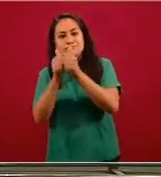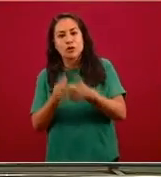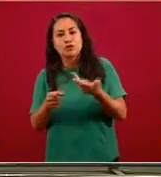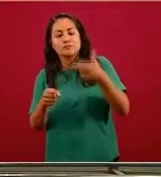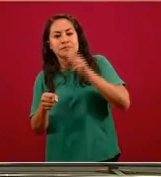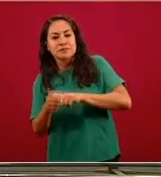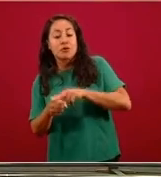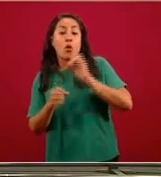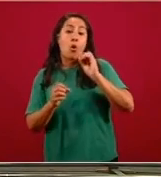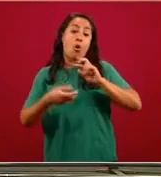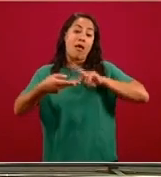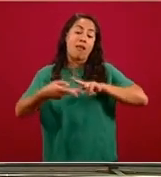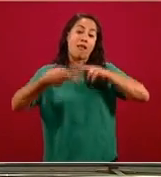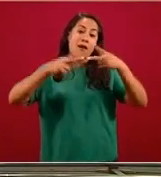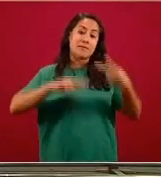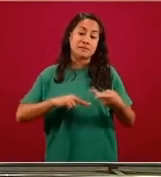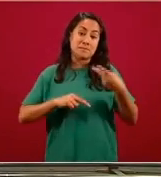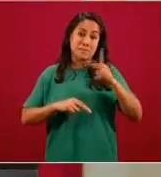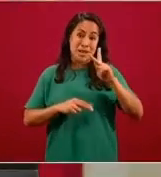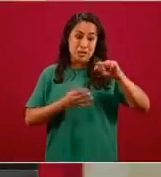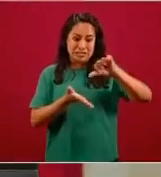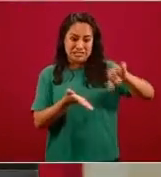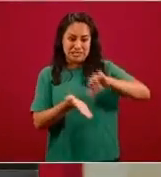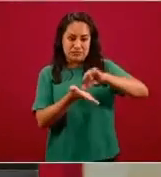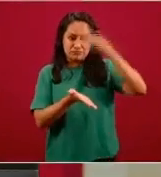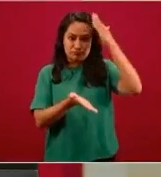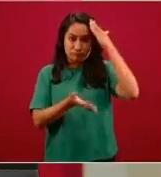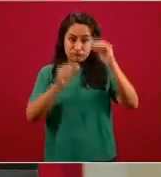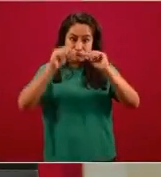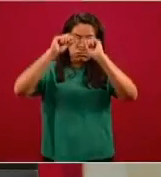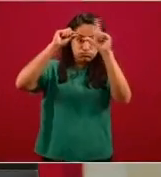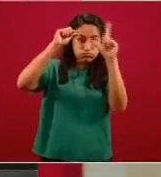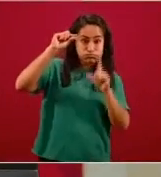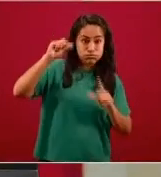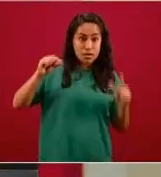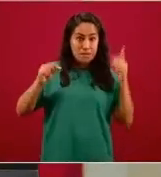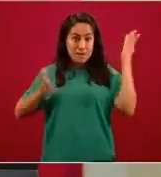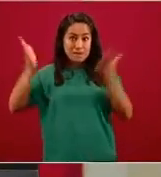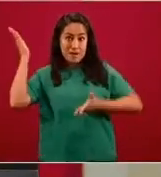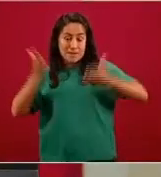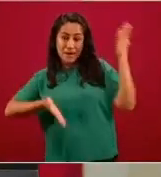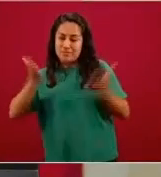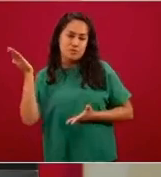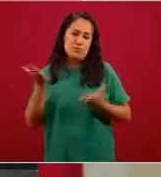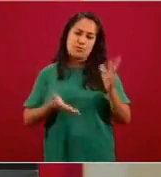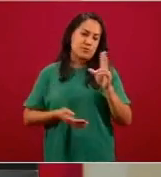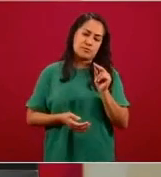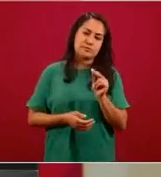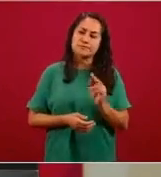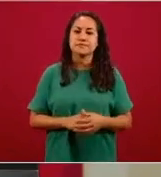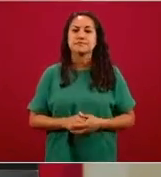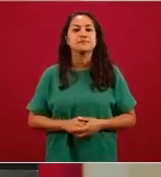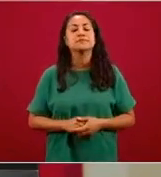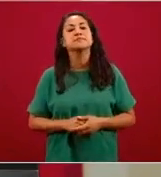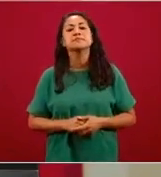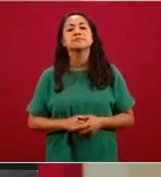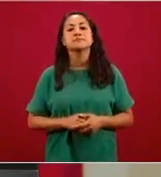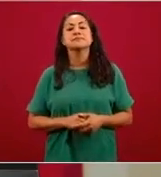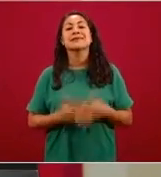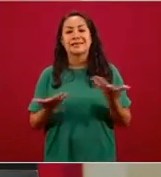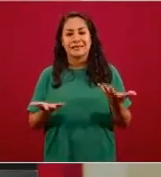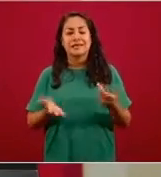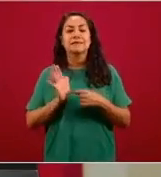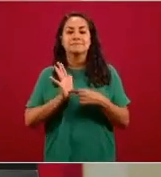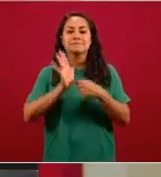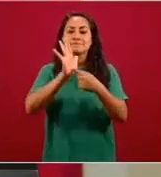in the Mexico City itself. So it's not that the whole country is coming to Mexico City to get treatment.